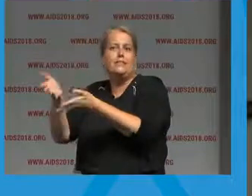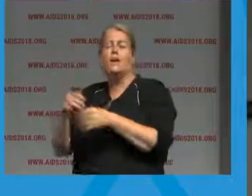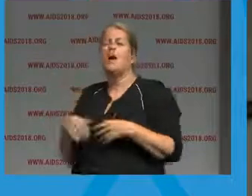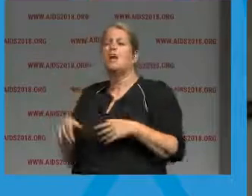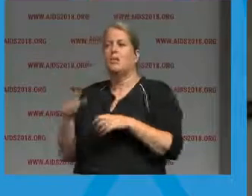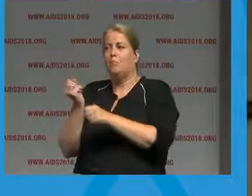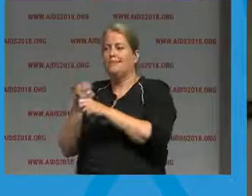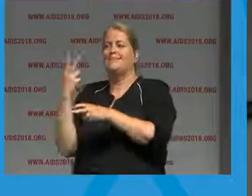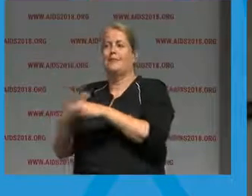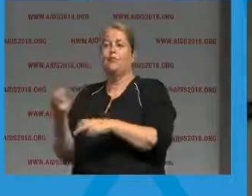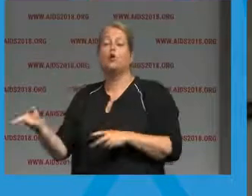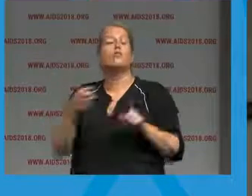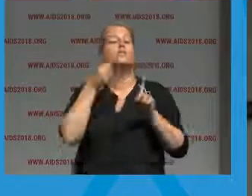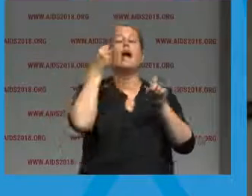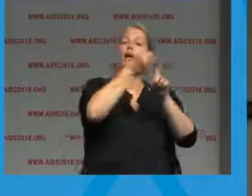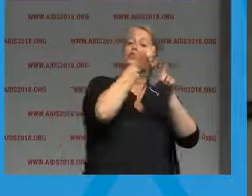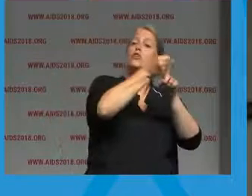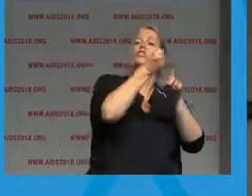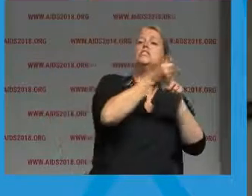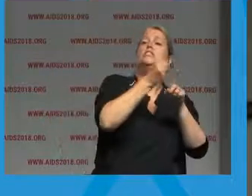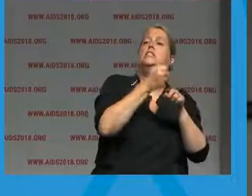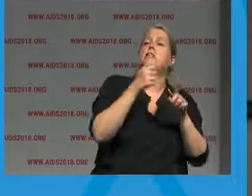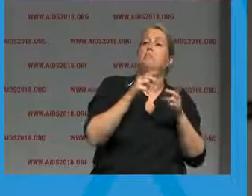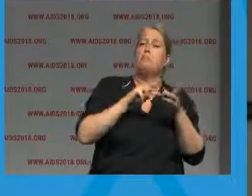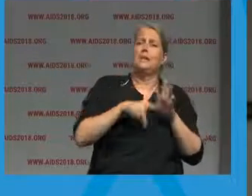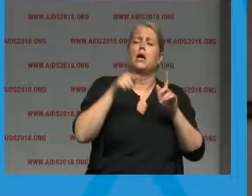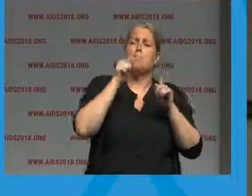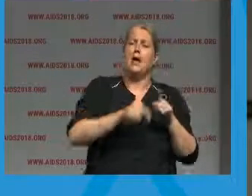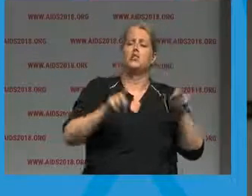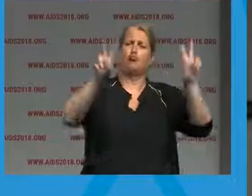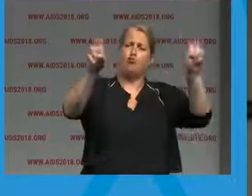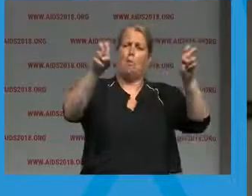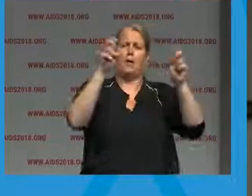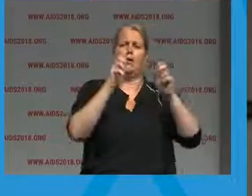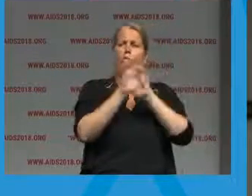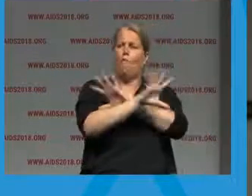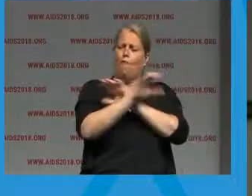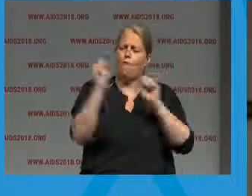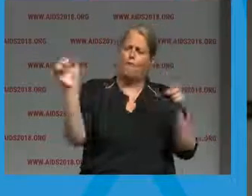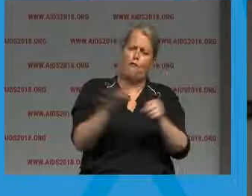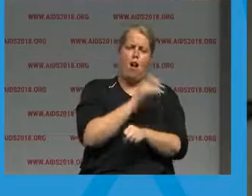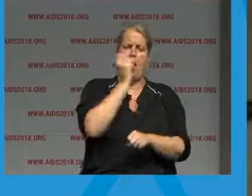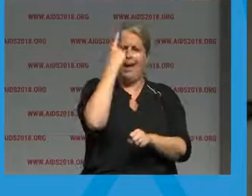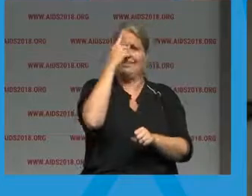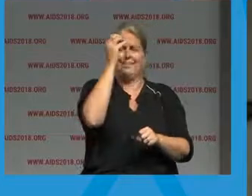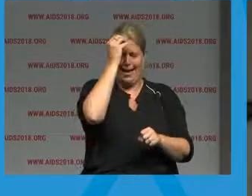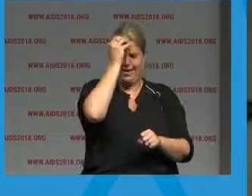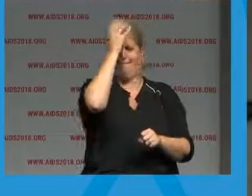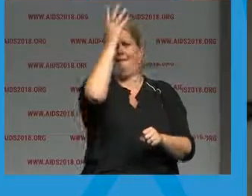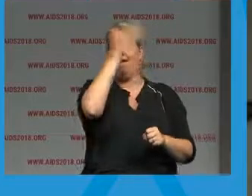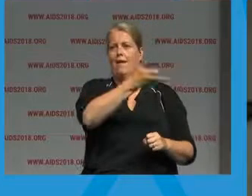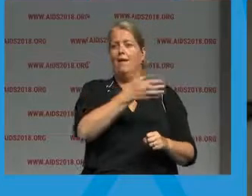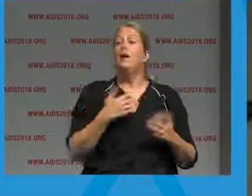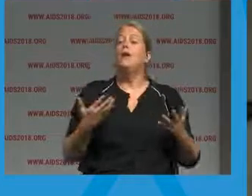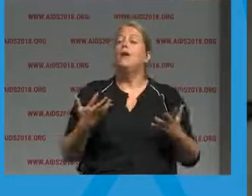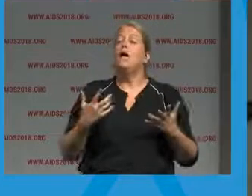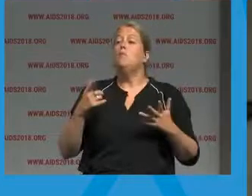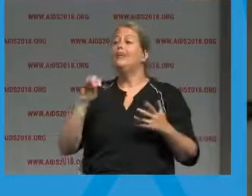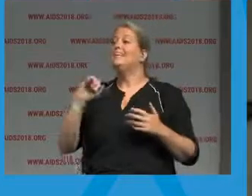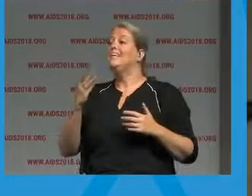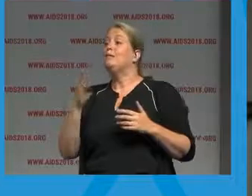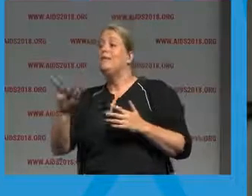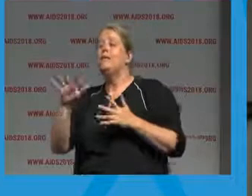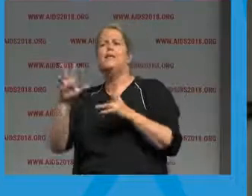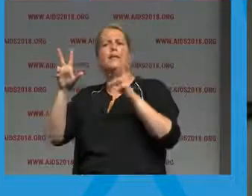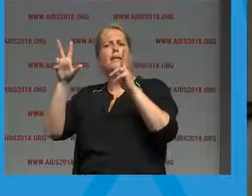to advocate, you're supposed to fully understand what you're going to advocate for. Again, when it comes to TB literacy, those are things that we as civil society, which